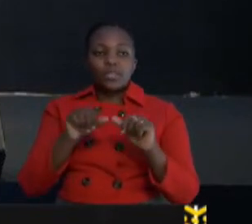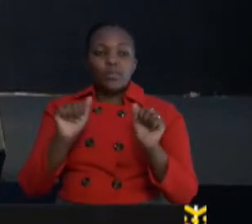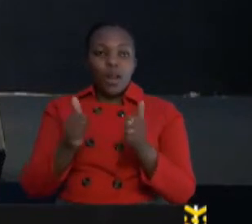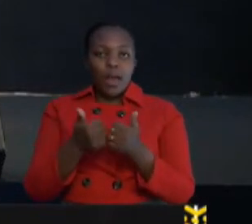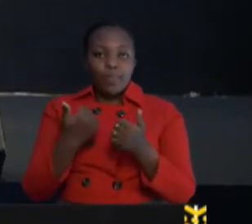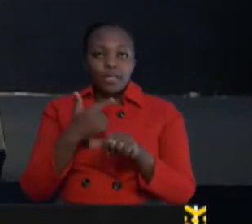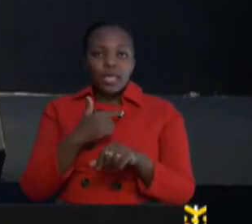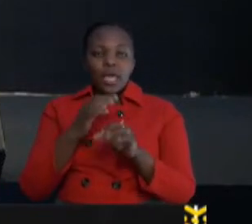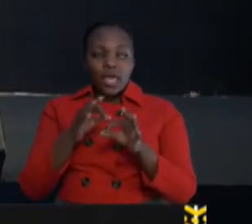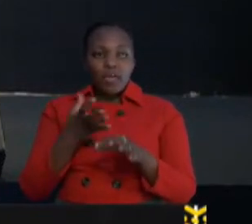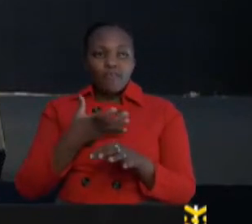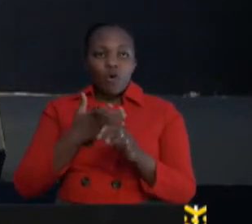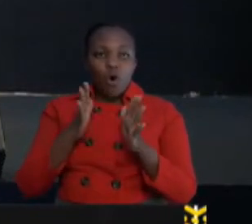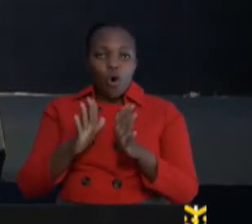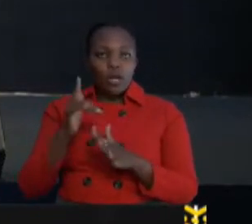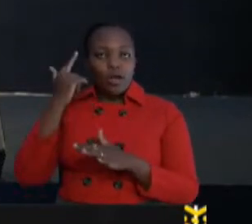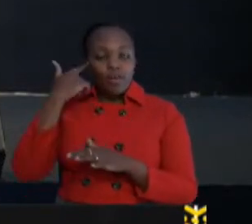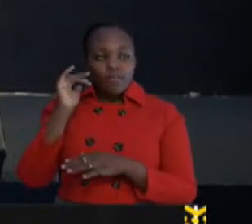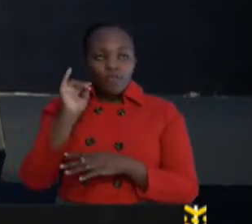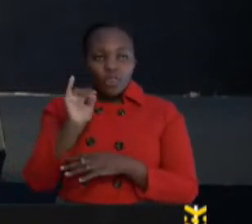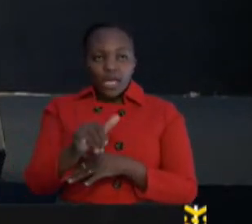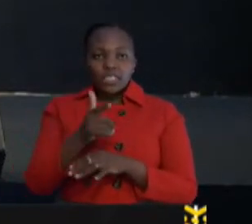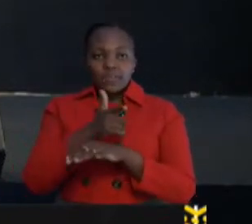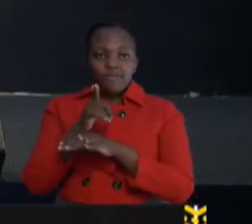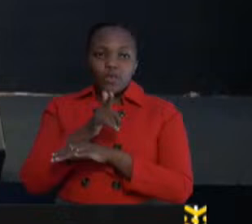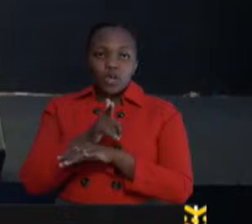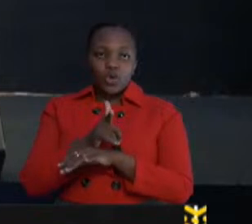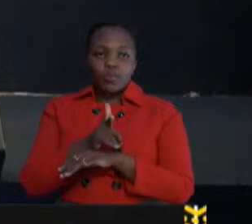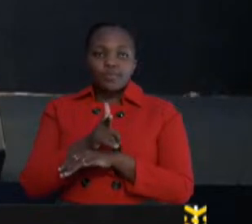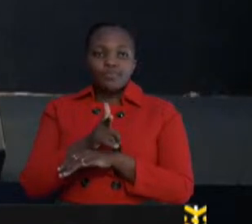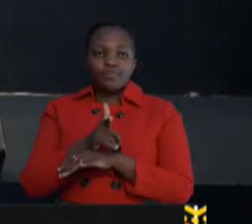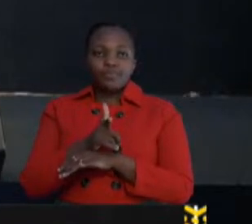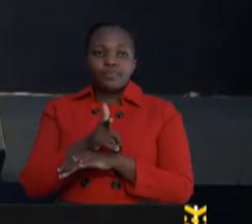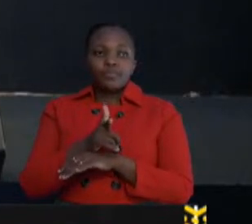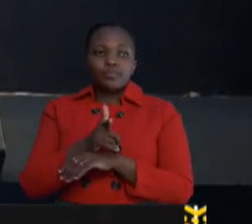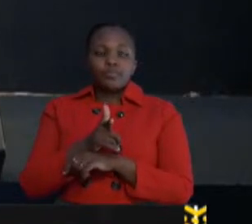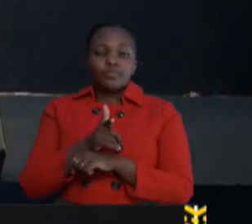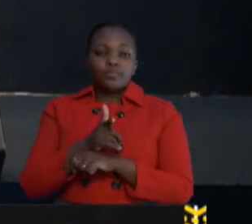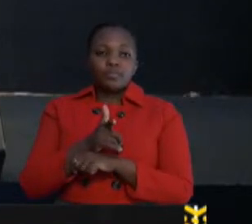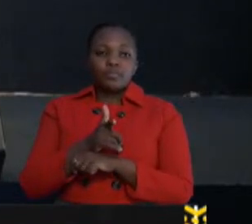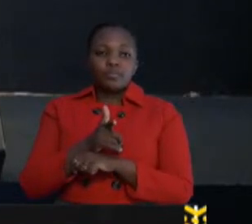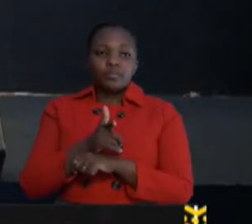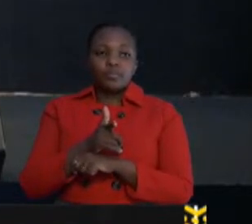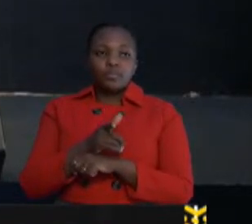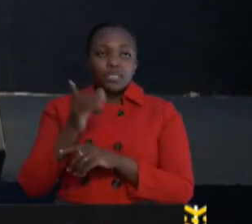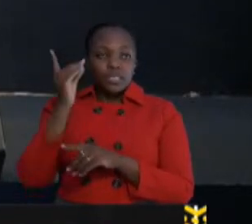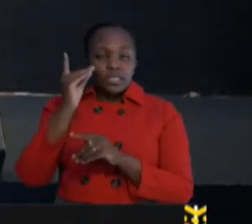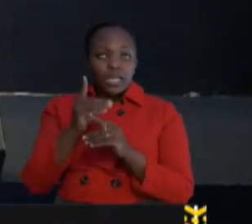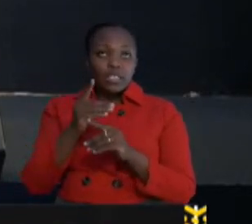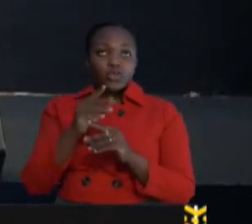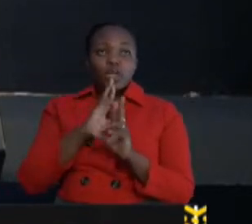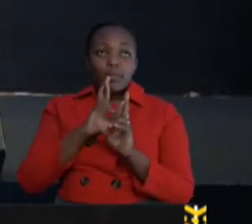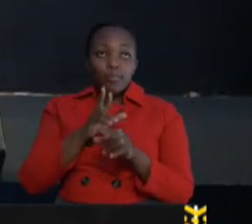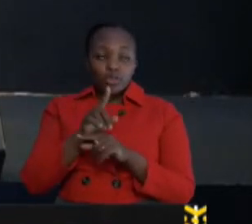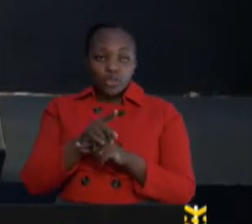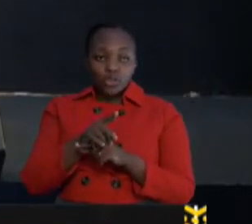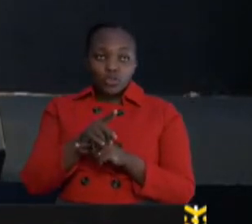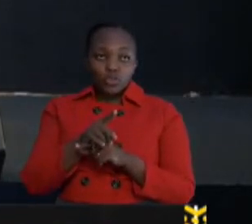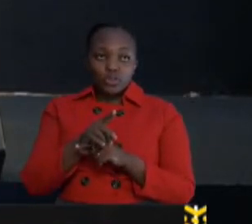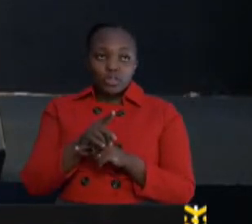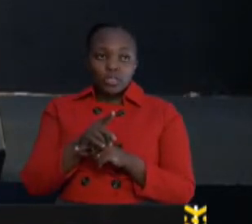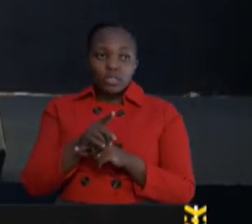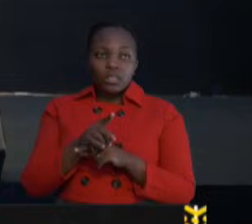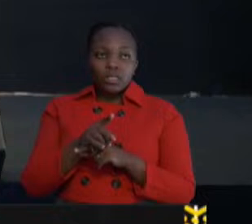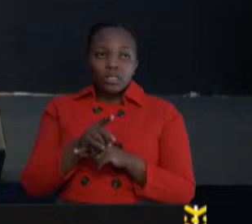if the owner of that piece of content that you've downloaded reports you, even though you are